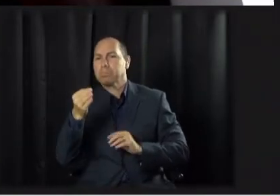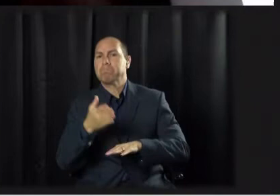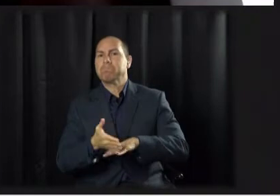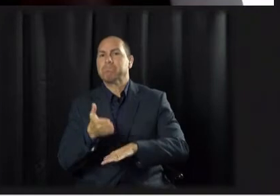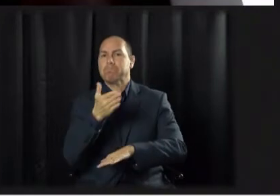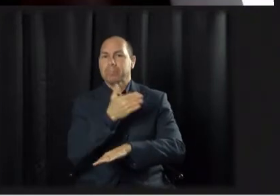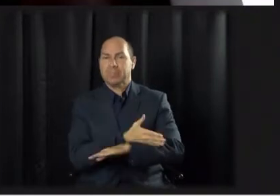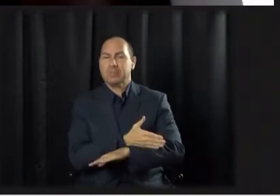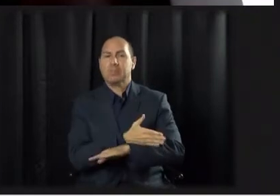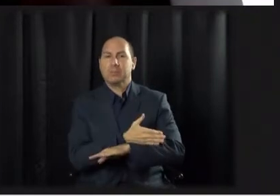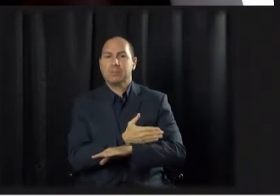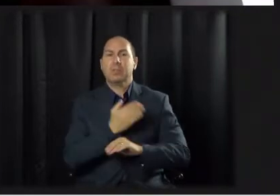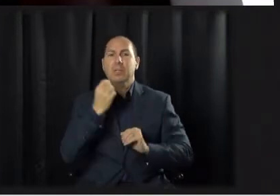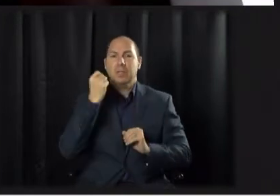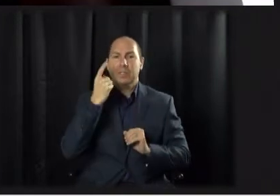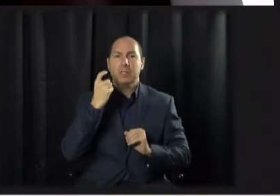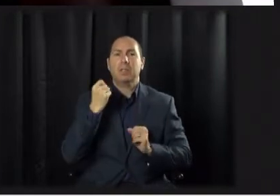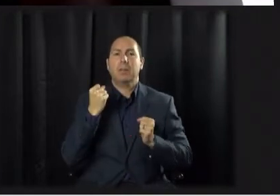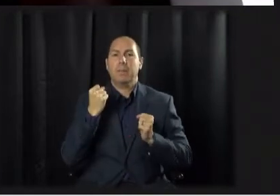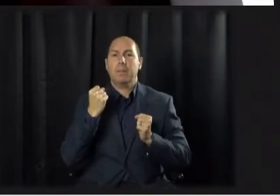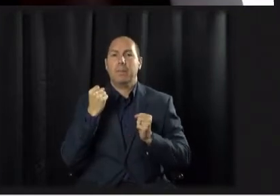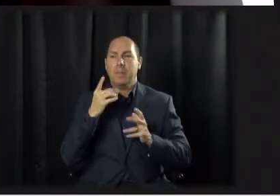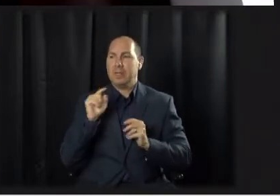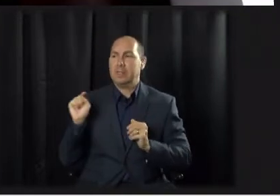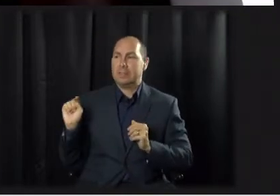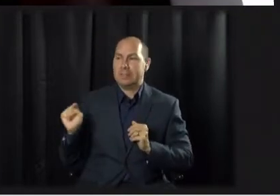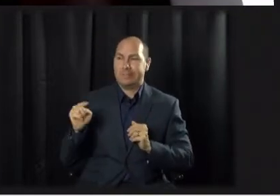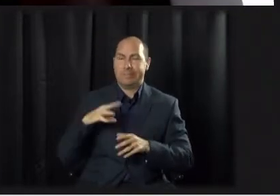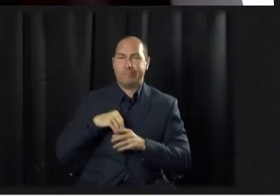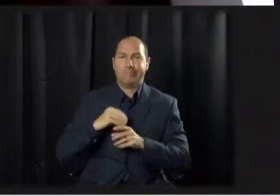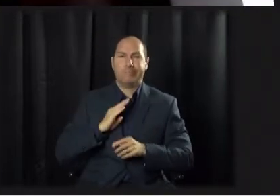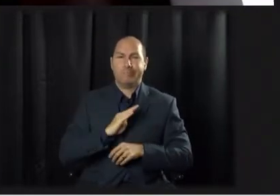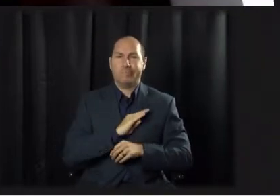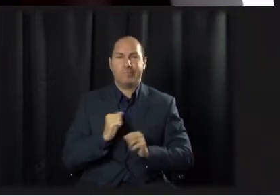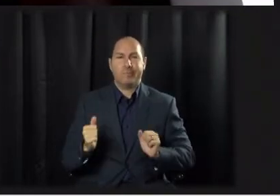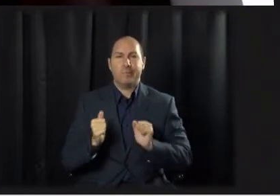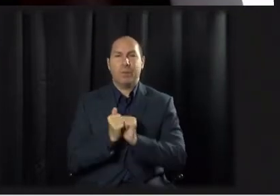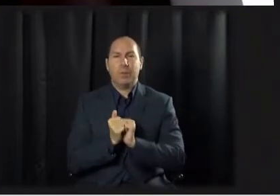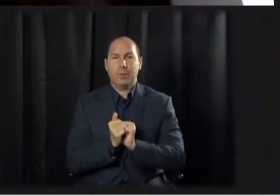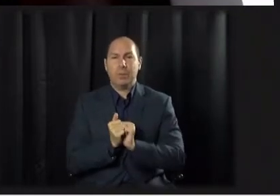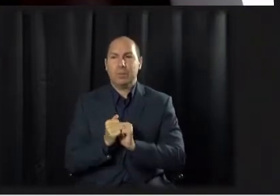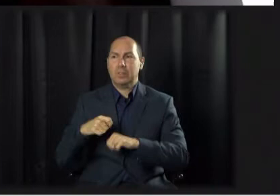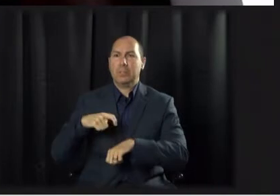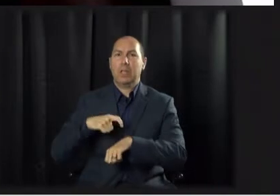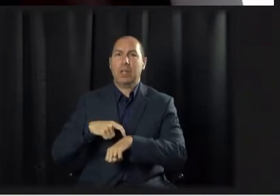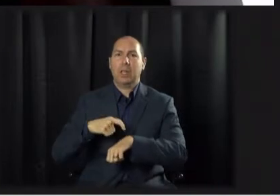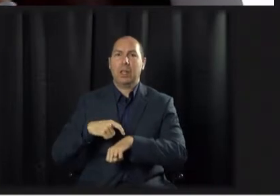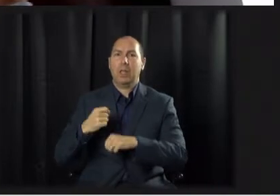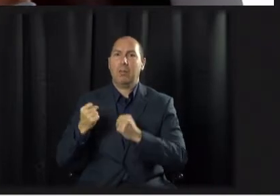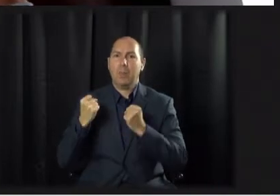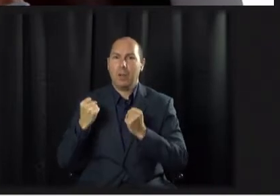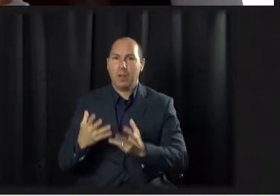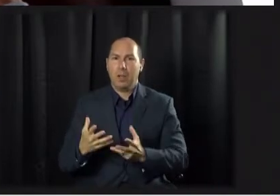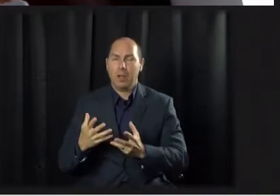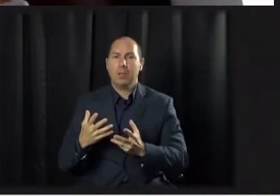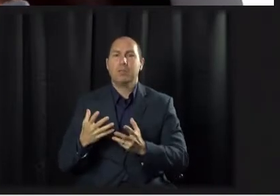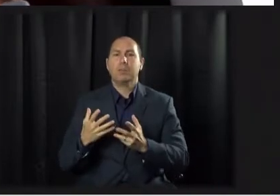of our colleagues on this board have spent an enormous amount of time really poring